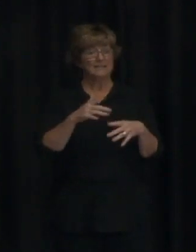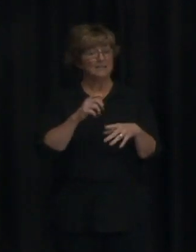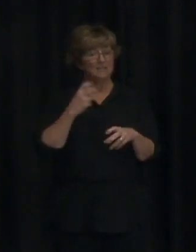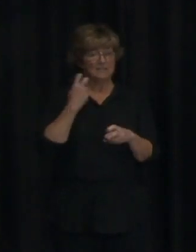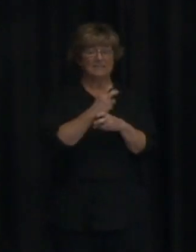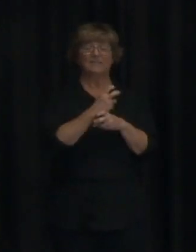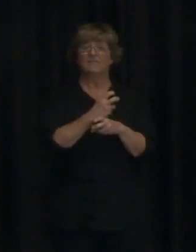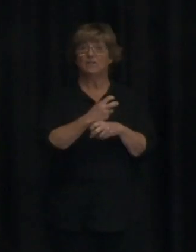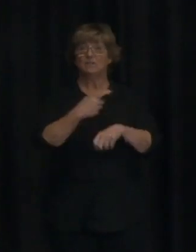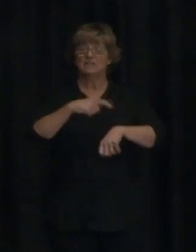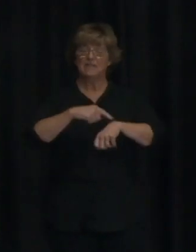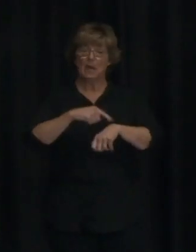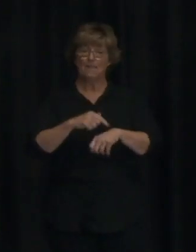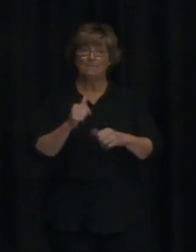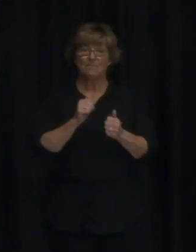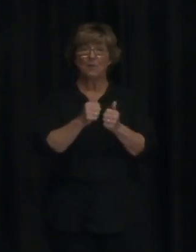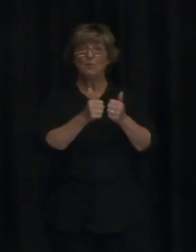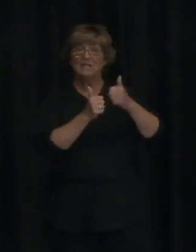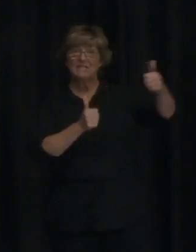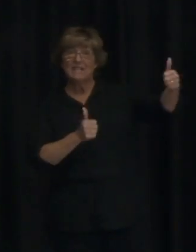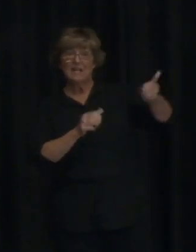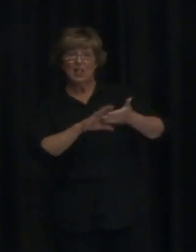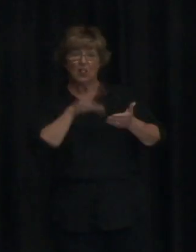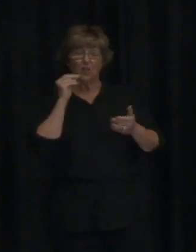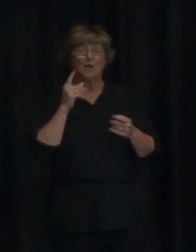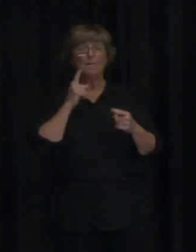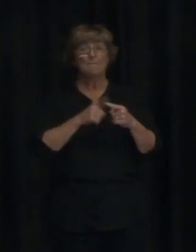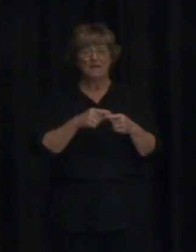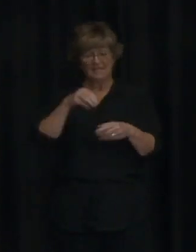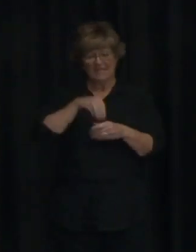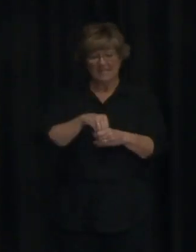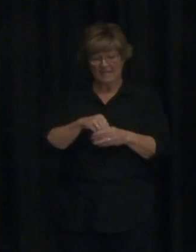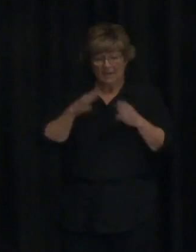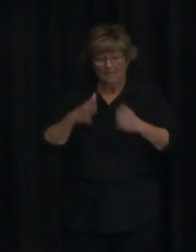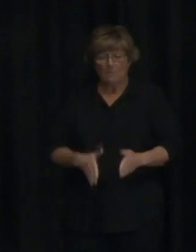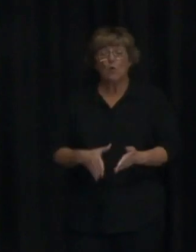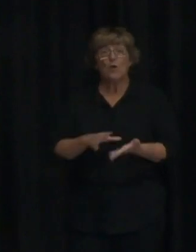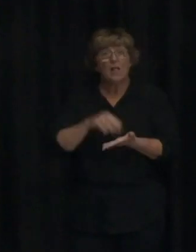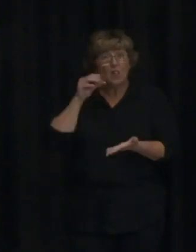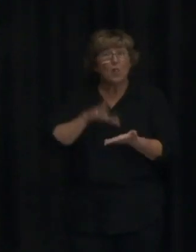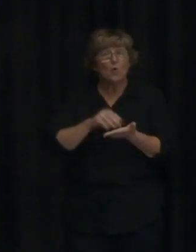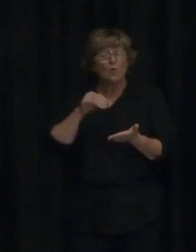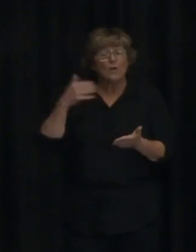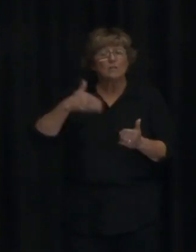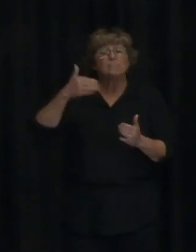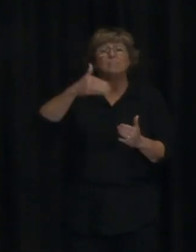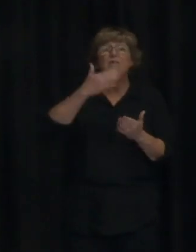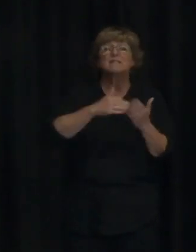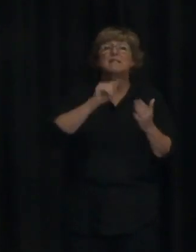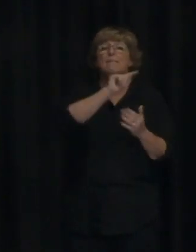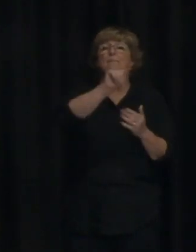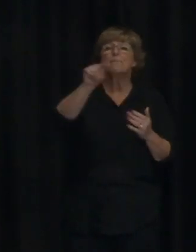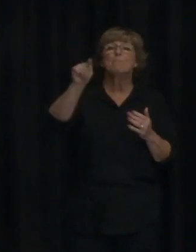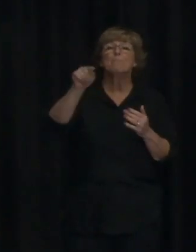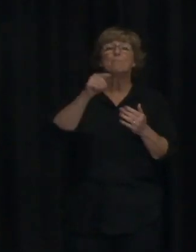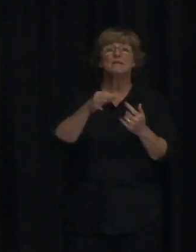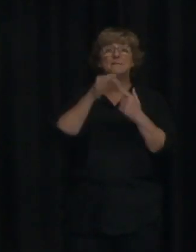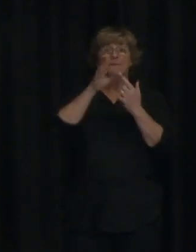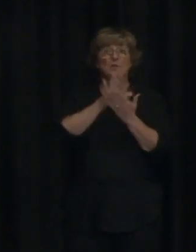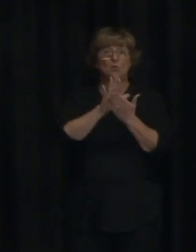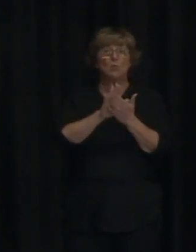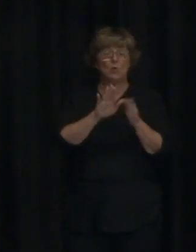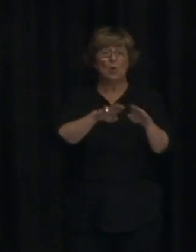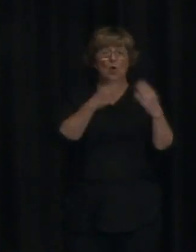with distance learning and some in-person learning that has been occurring across the state for many, many months. So the issue